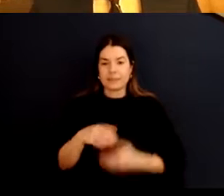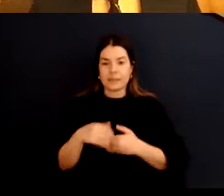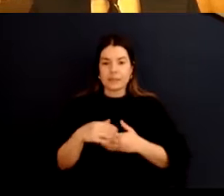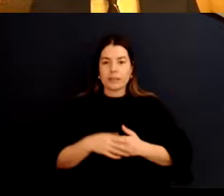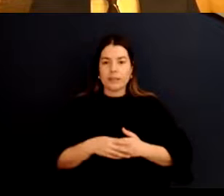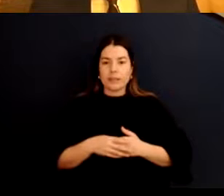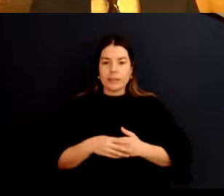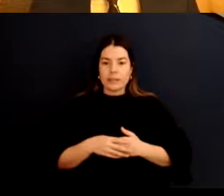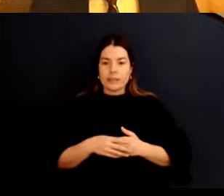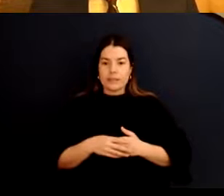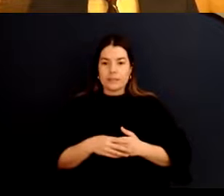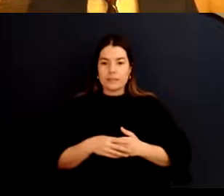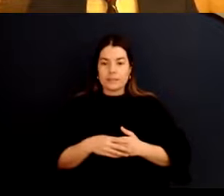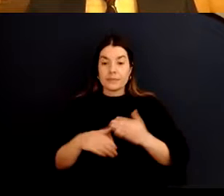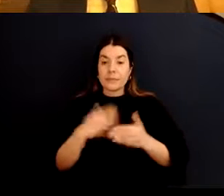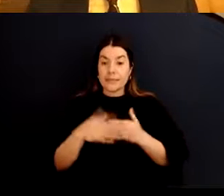is Carl Booker.